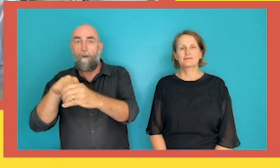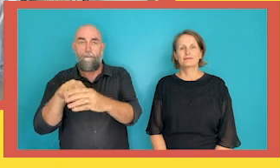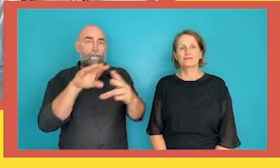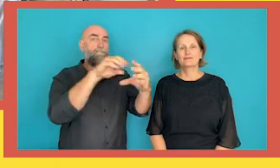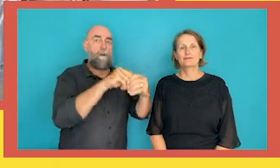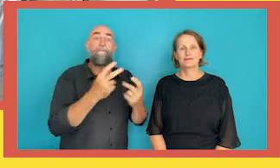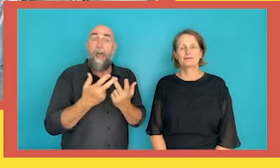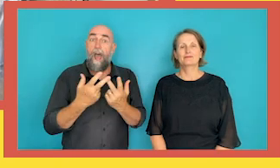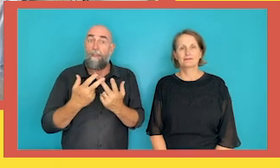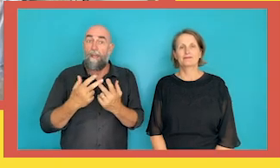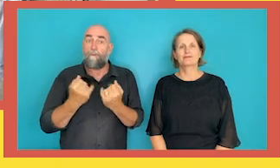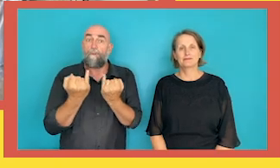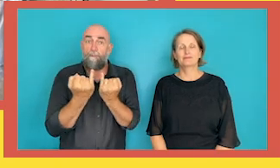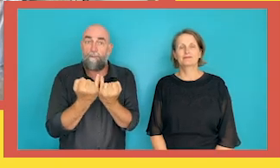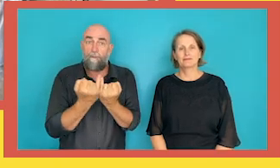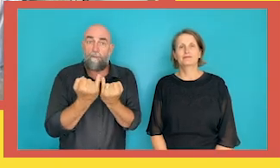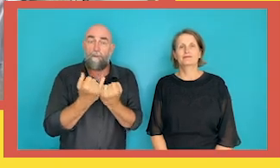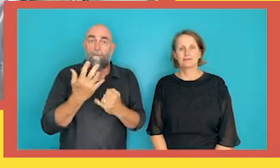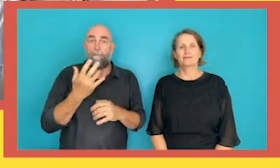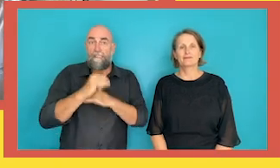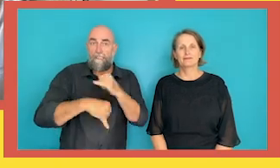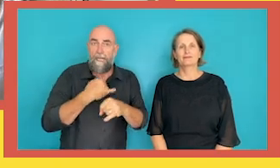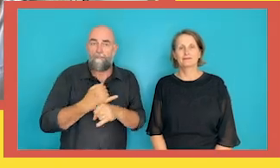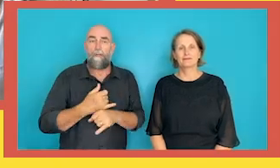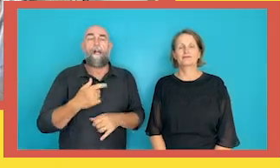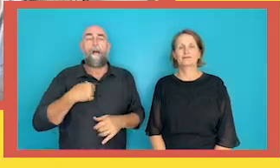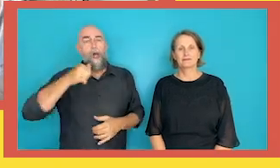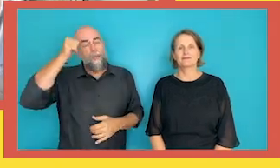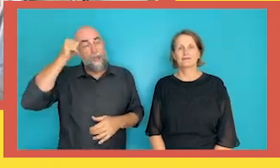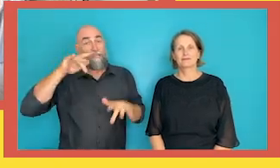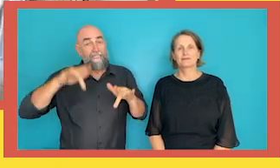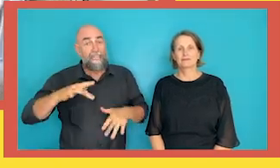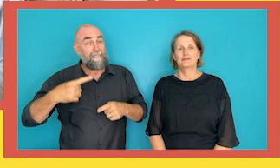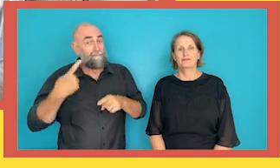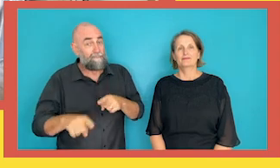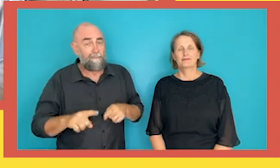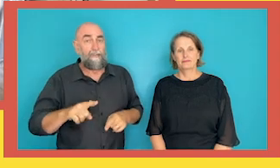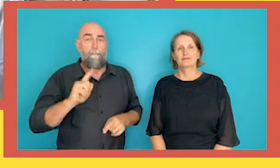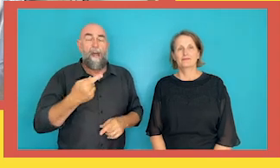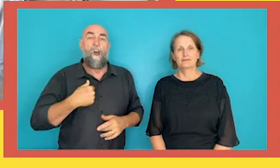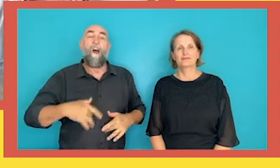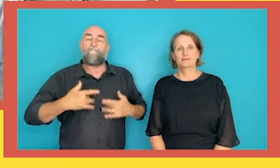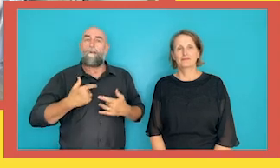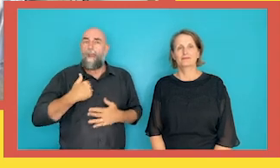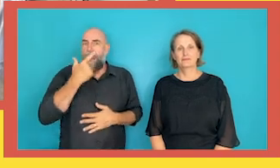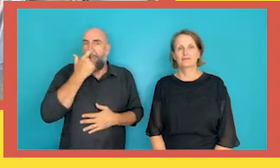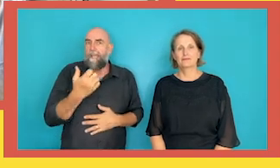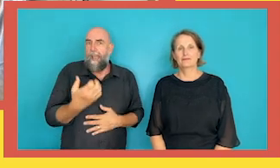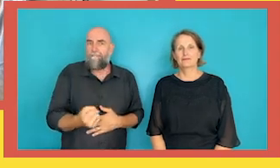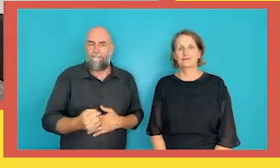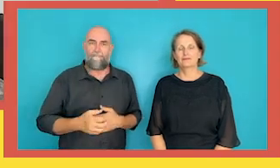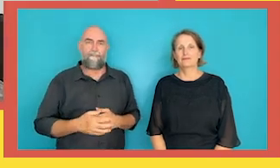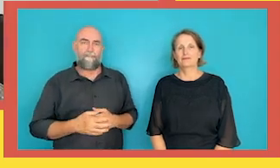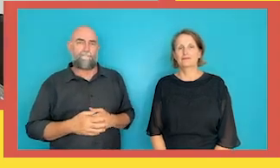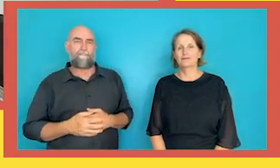our season strong in the Paris 2024 games. So as bad as it was and as hard as it is not to be qualified yet, I think it's a blessing in disguise.